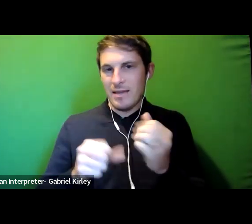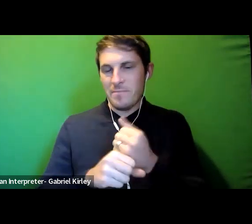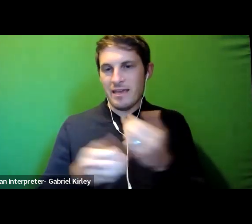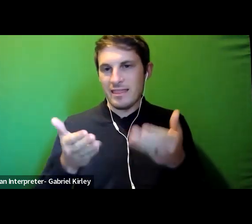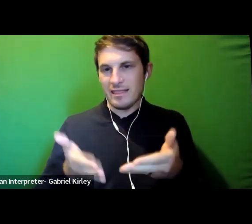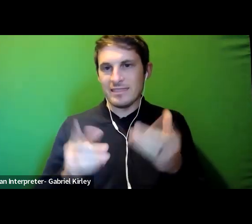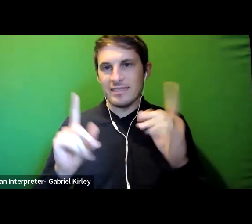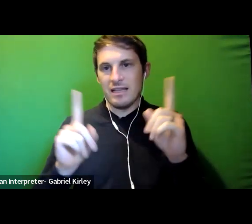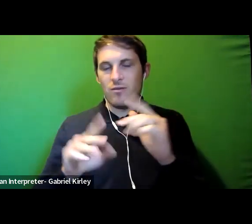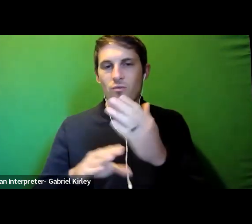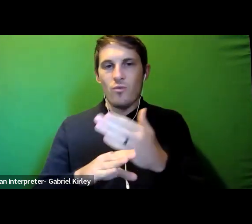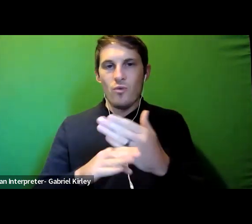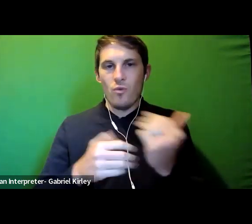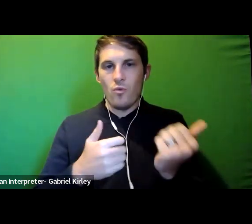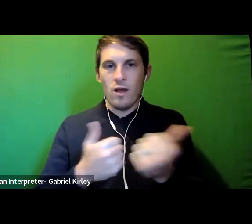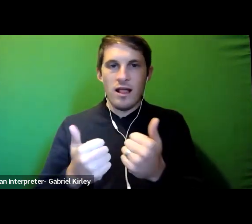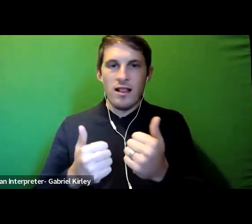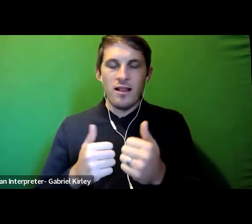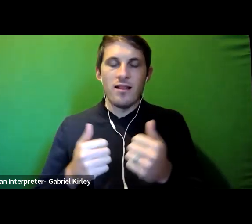work really well